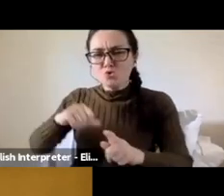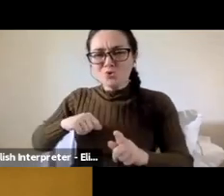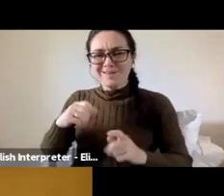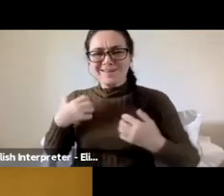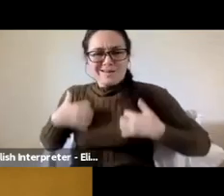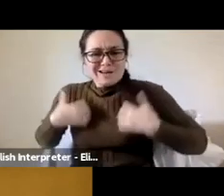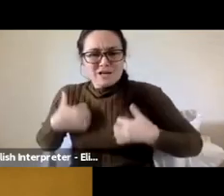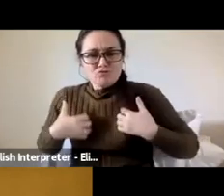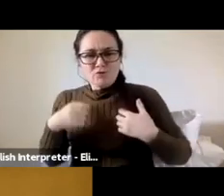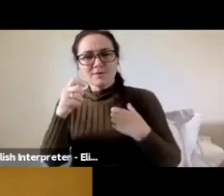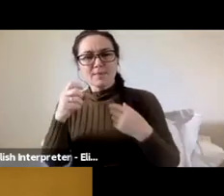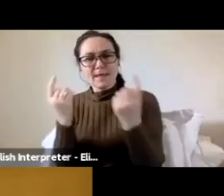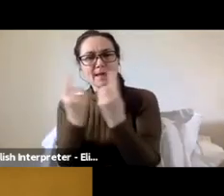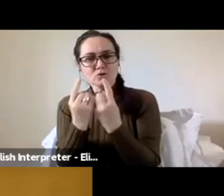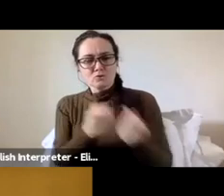info